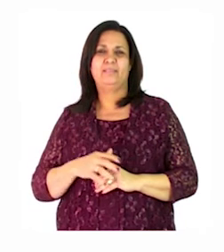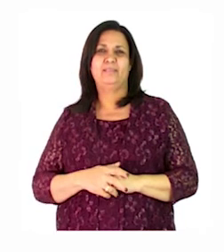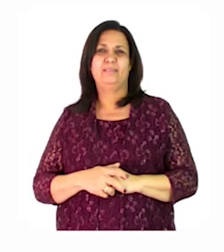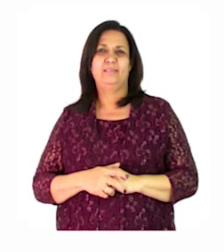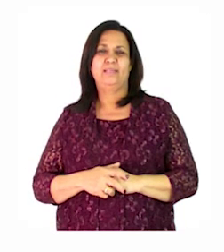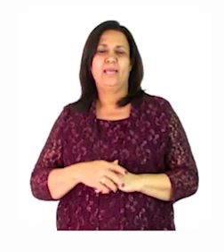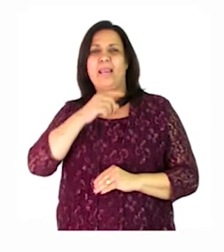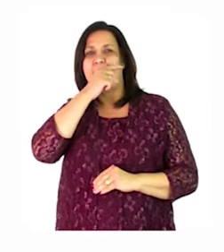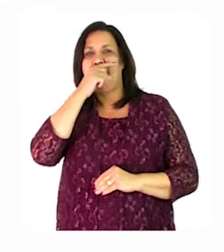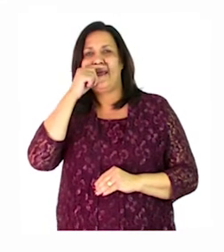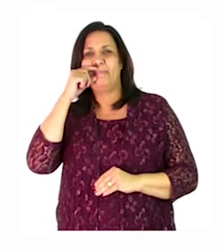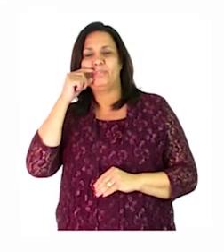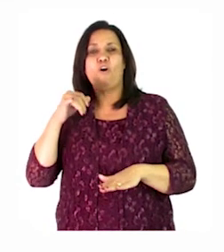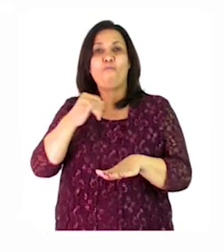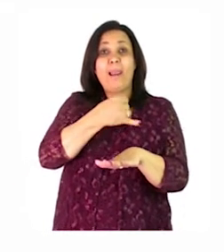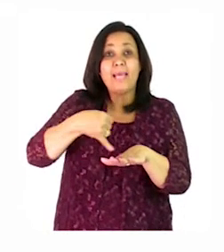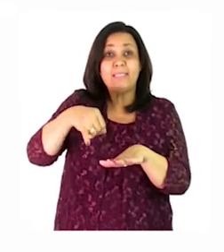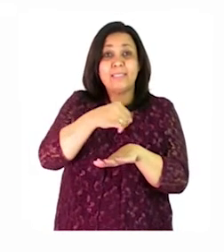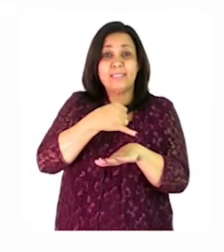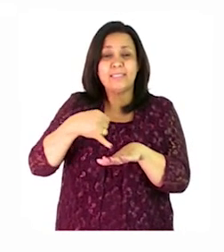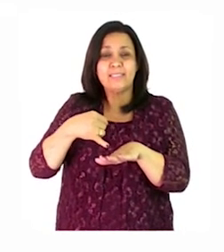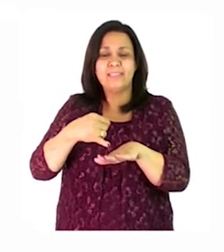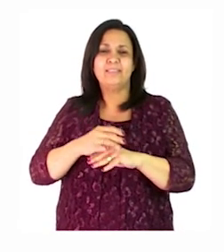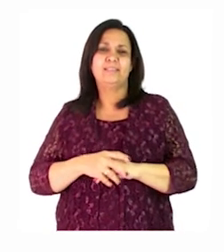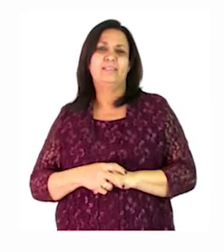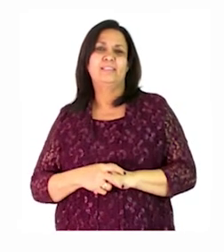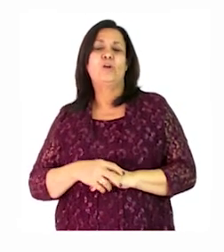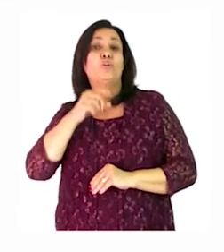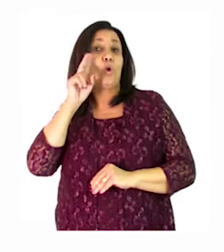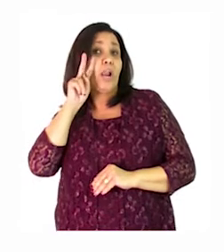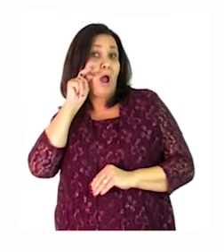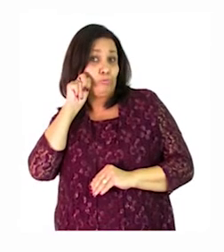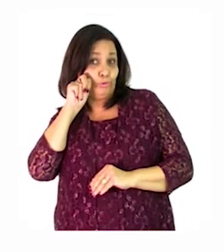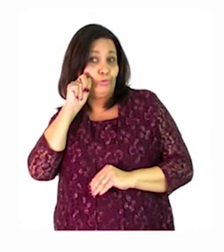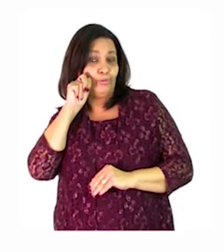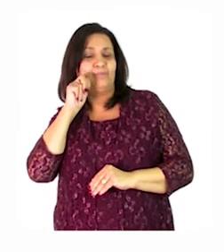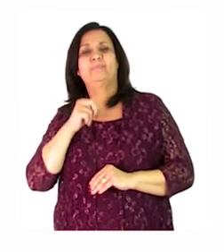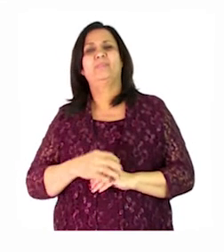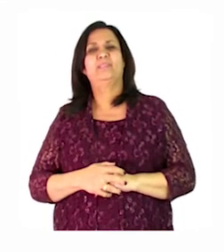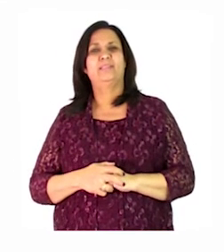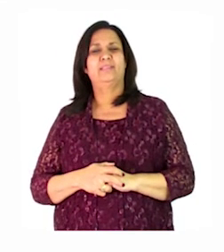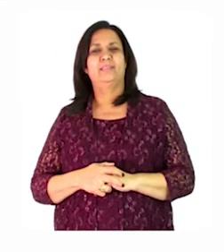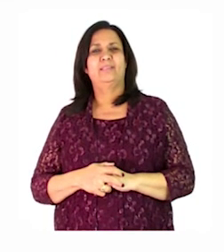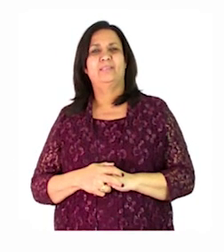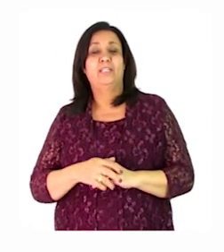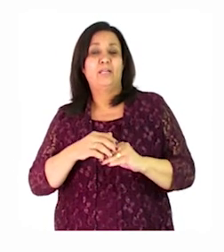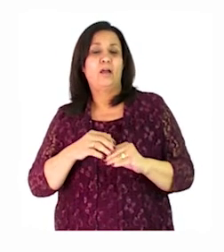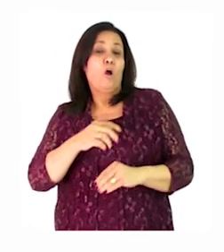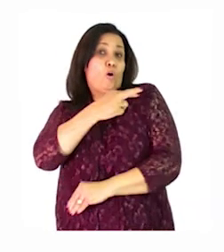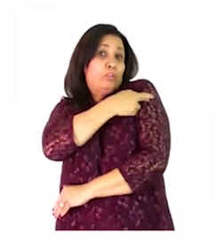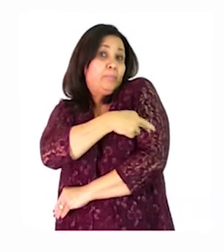of places are also nouns, like